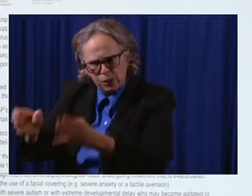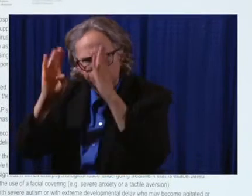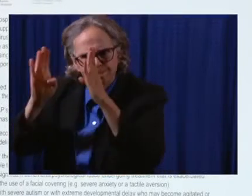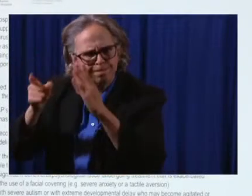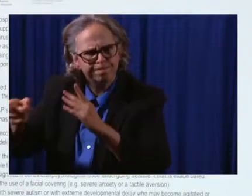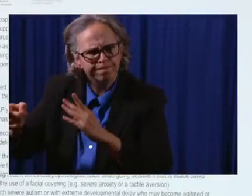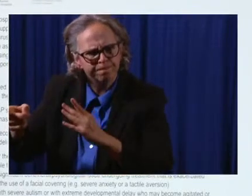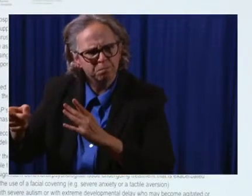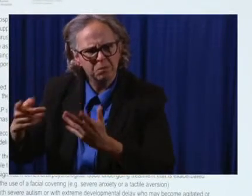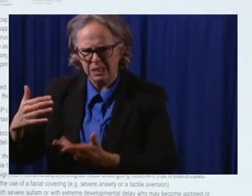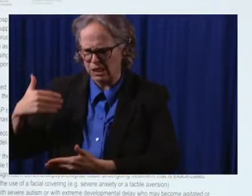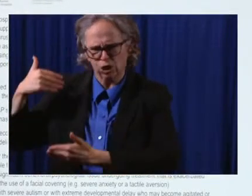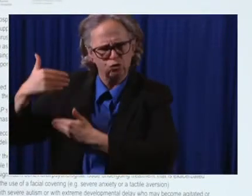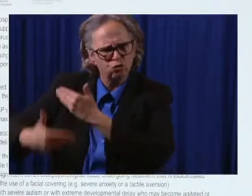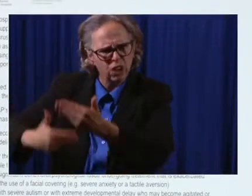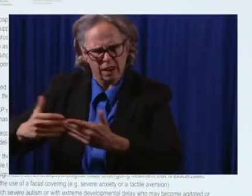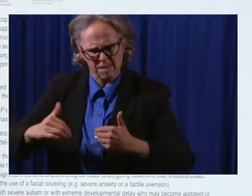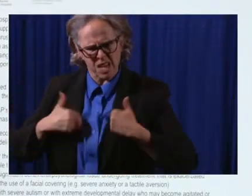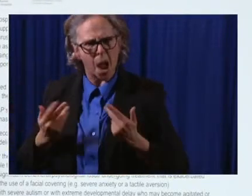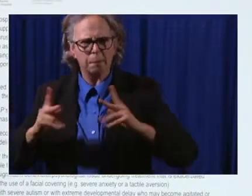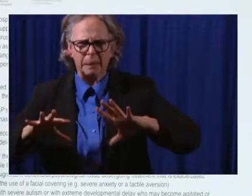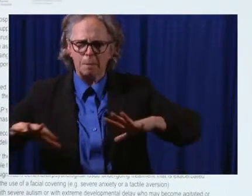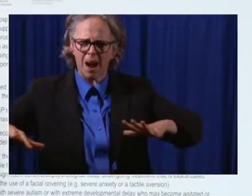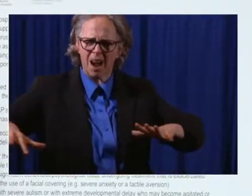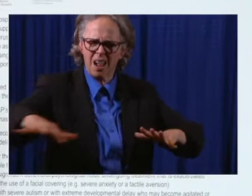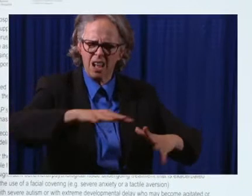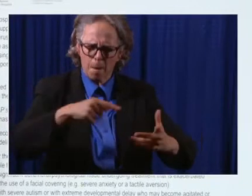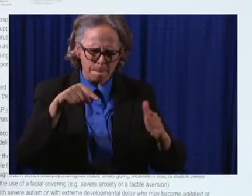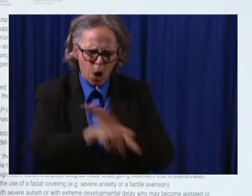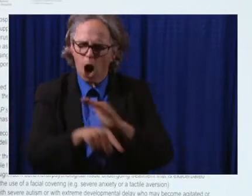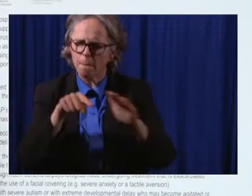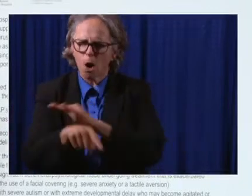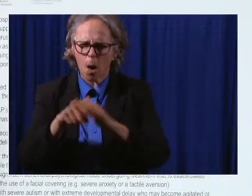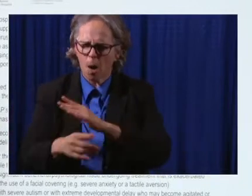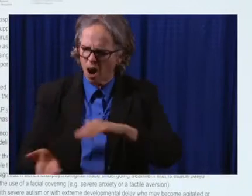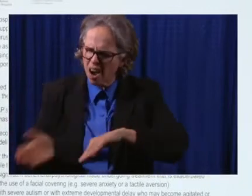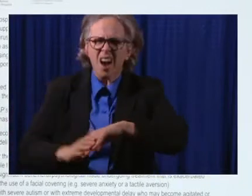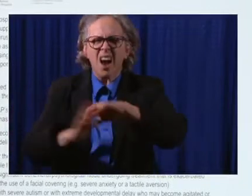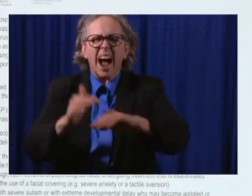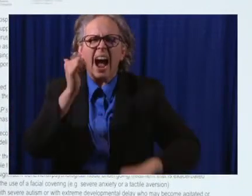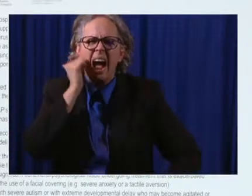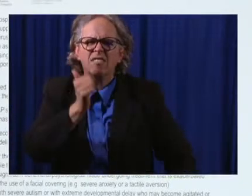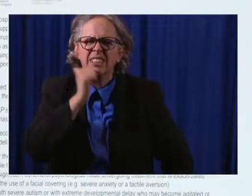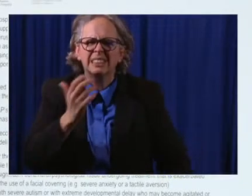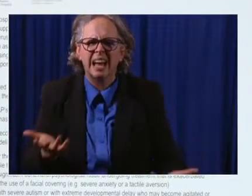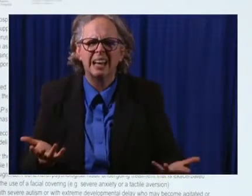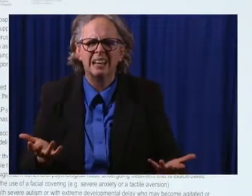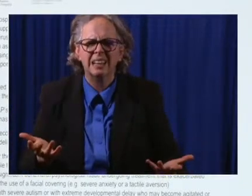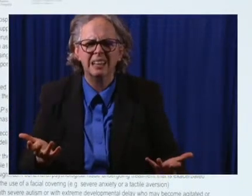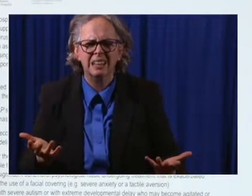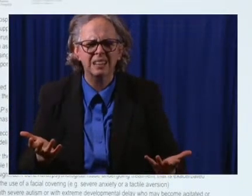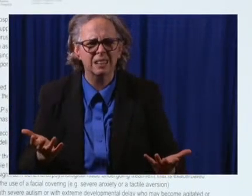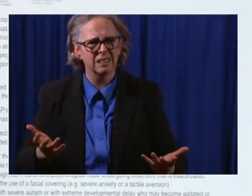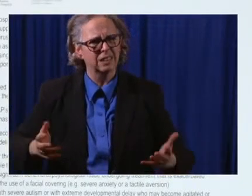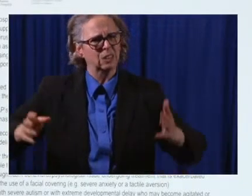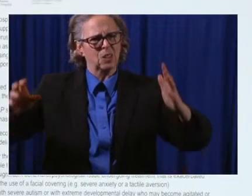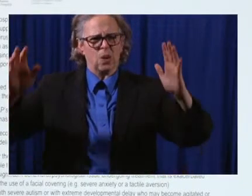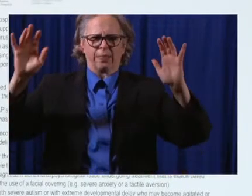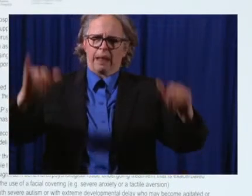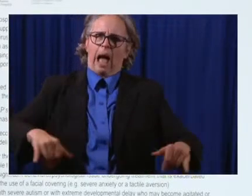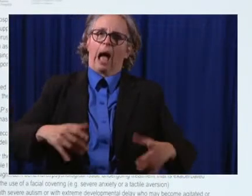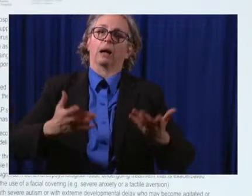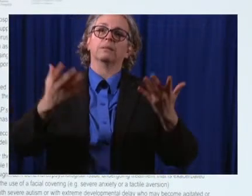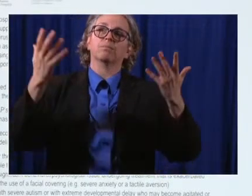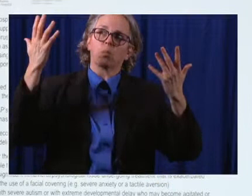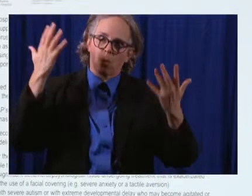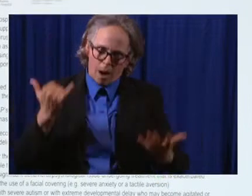on the streets of our cities on a daily basis. This brings me to another part of